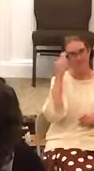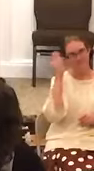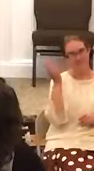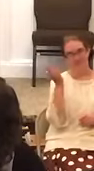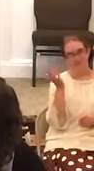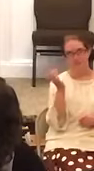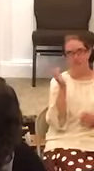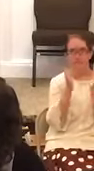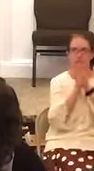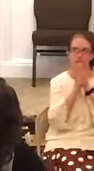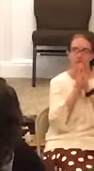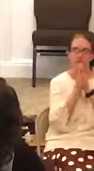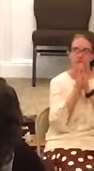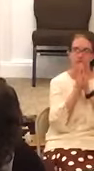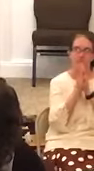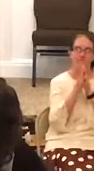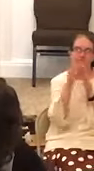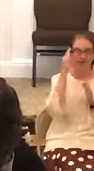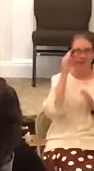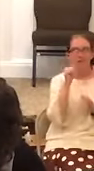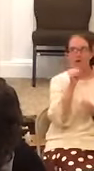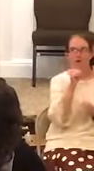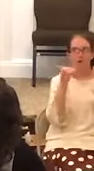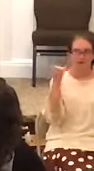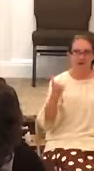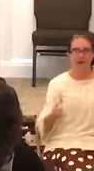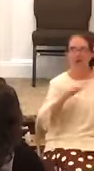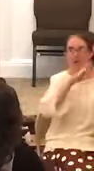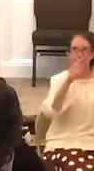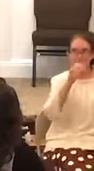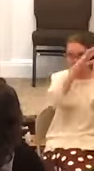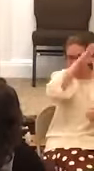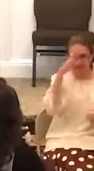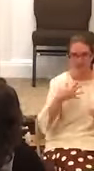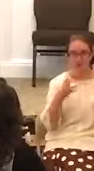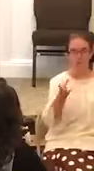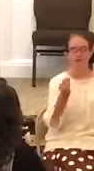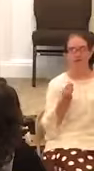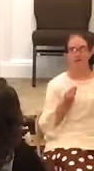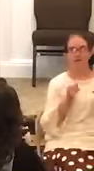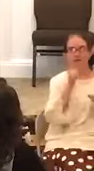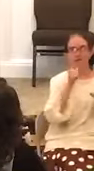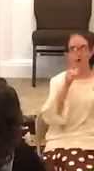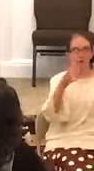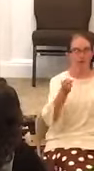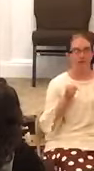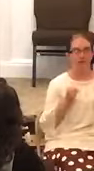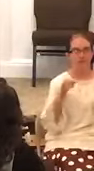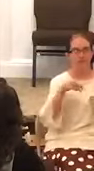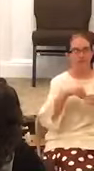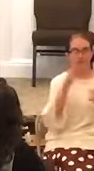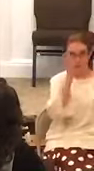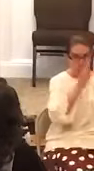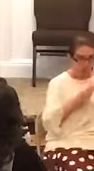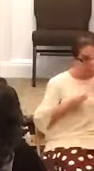I'm at the altar praying one night, and I'm thinking, you know what, if I don't get it now, I may never get it. And if I don't ever get it, I'm going to be in a heap of